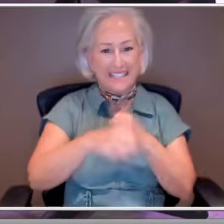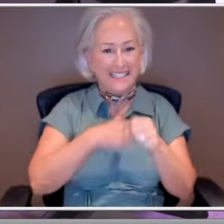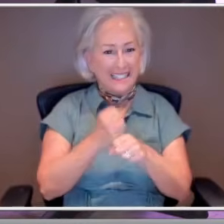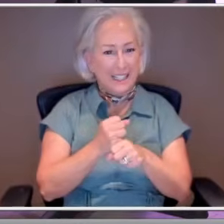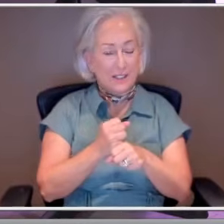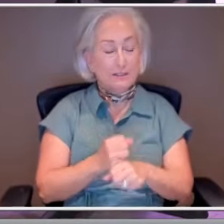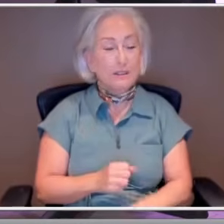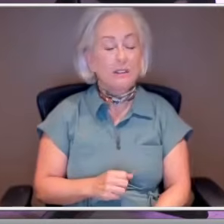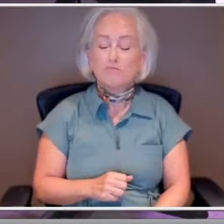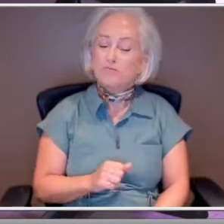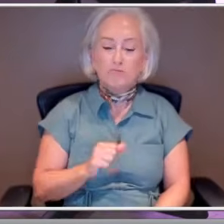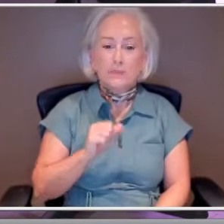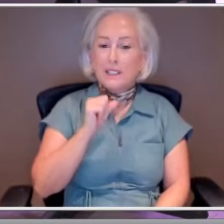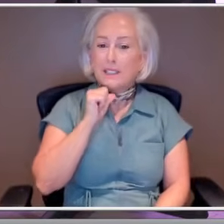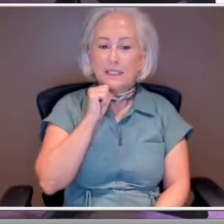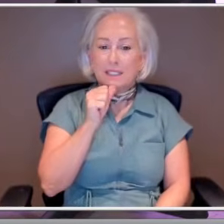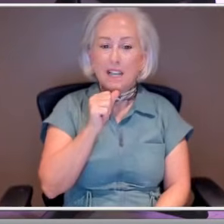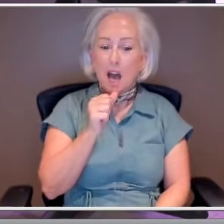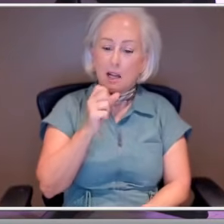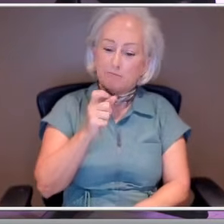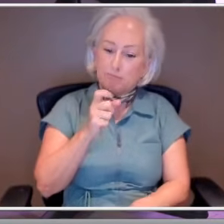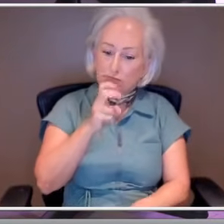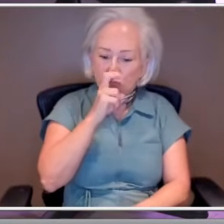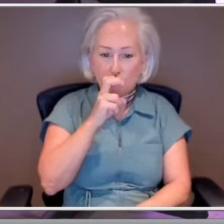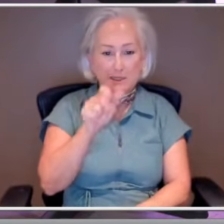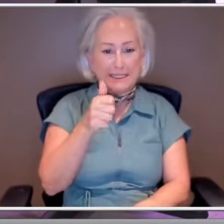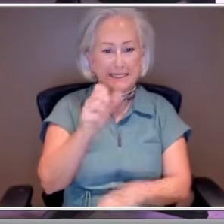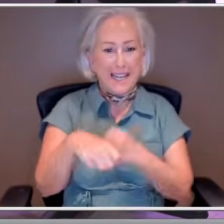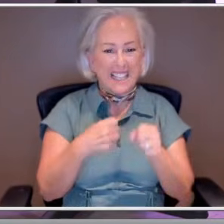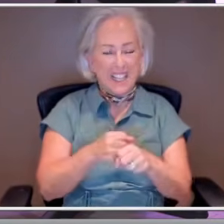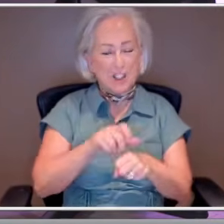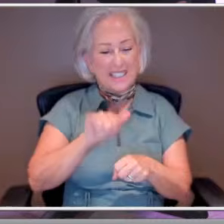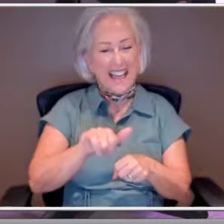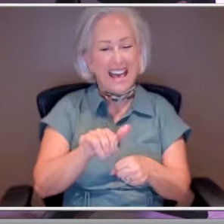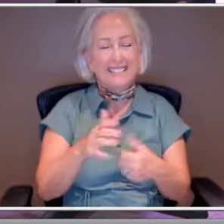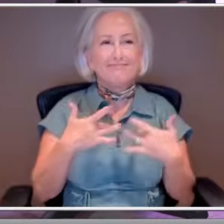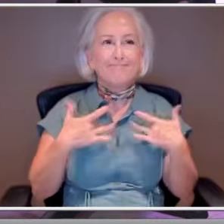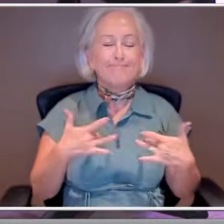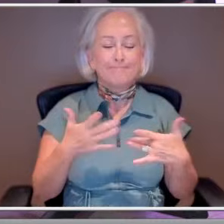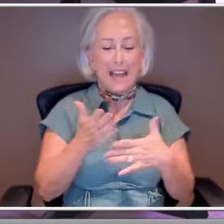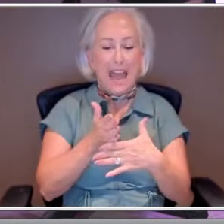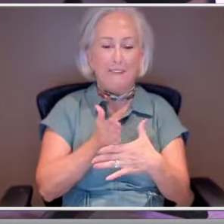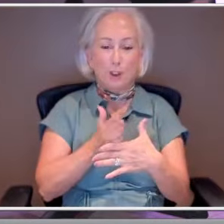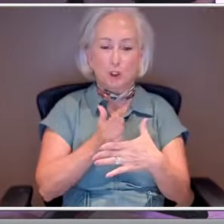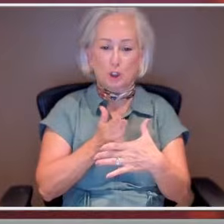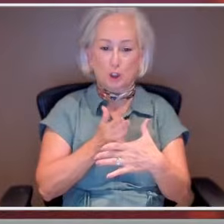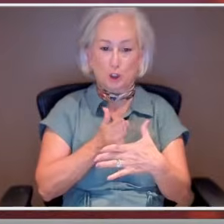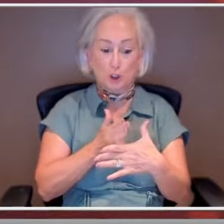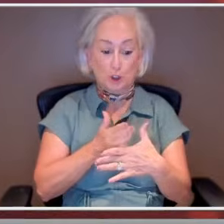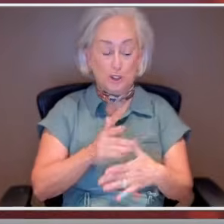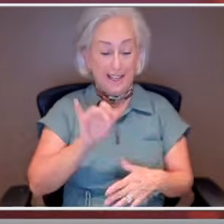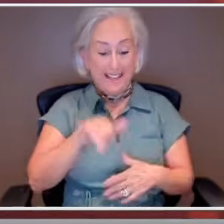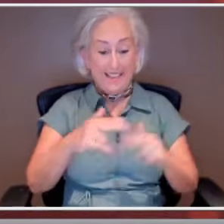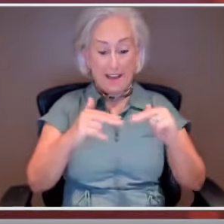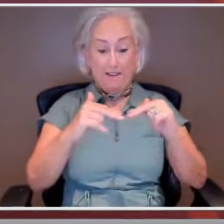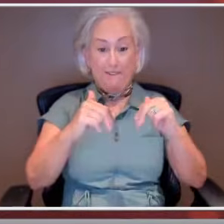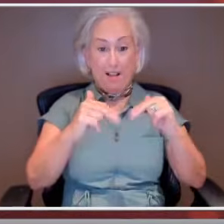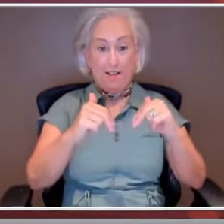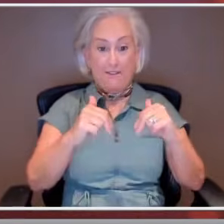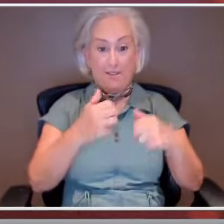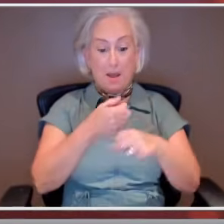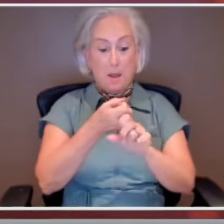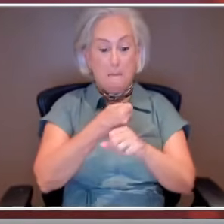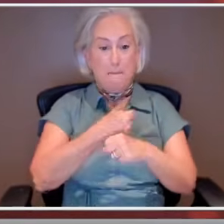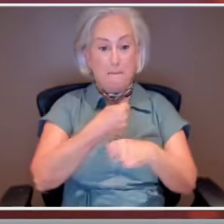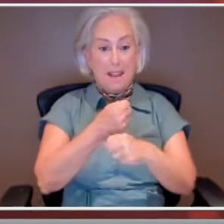it's not a hard 10 years. That's sort of an average. So these valves are made out of tissue from the lining of